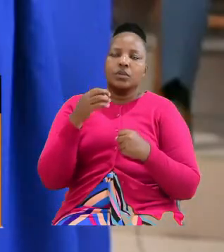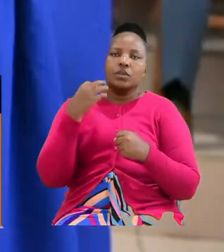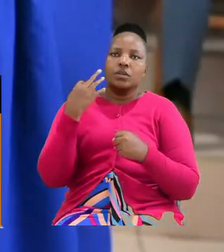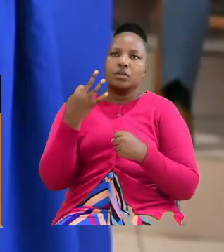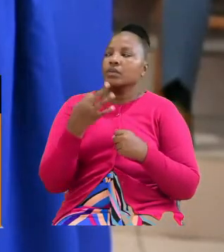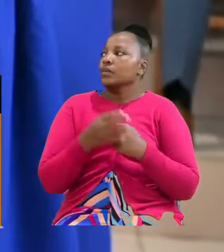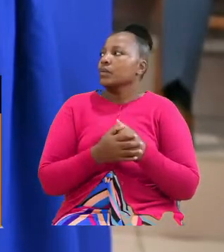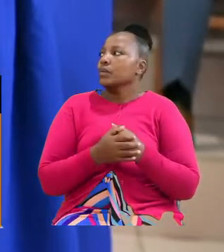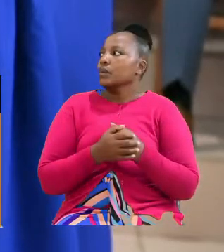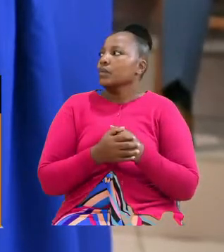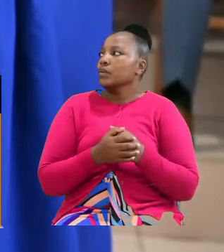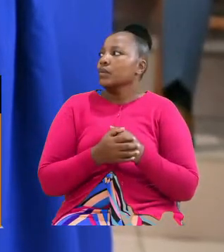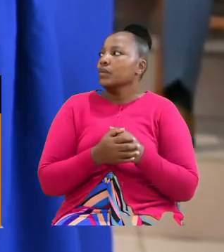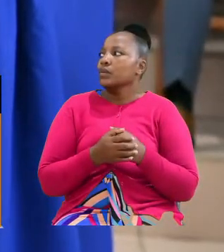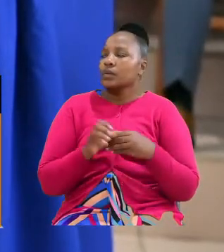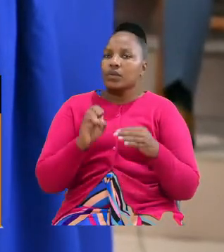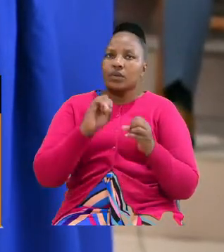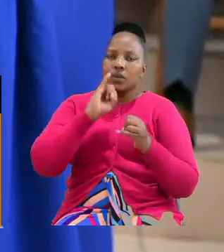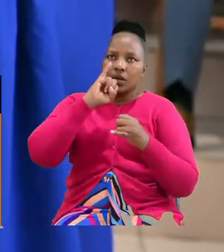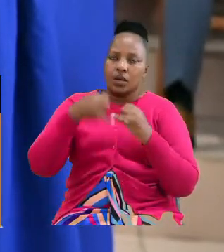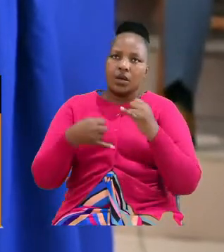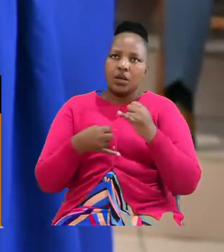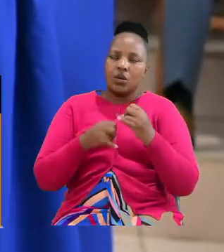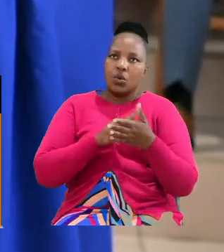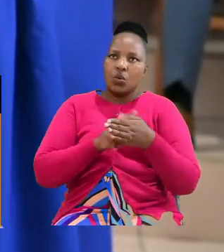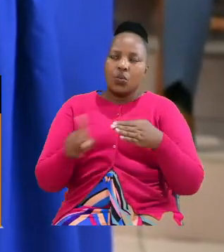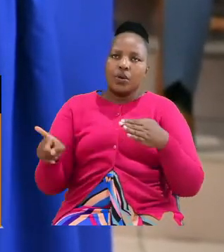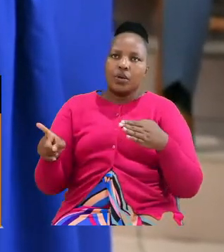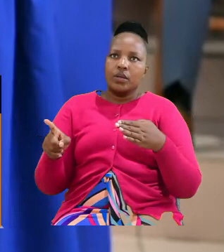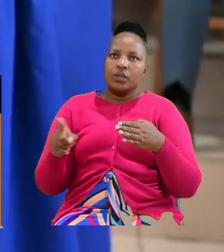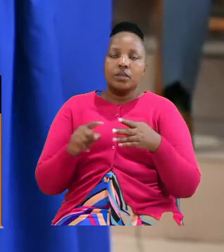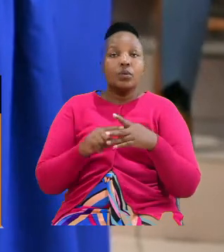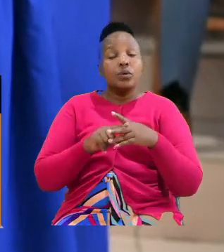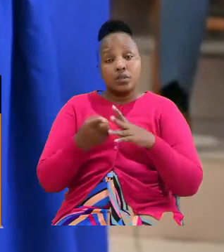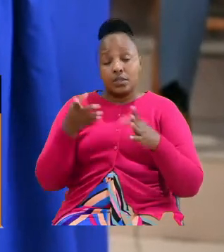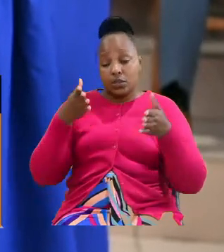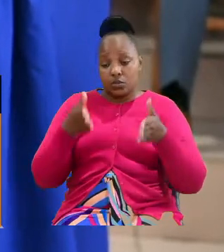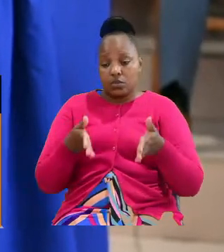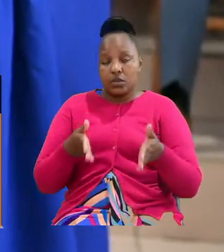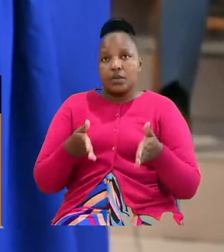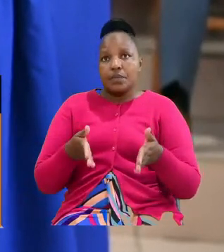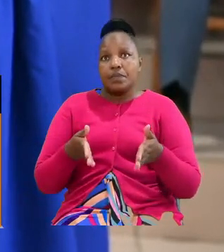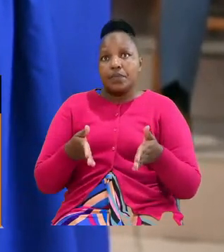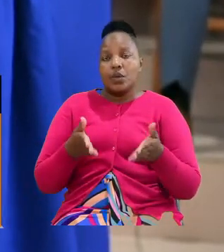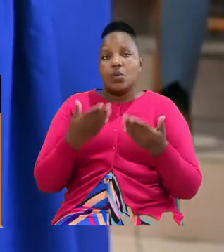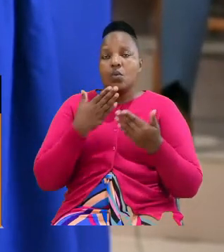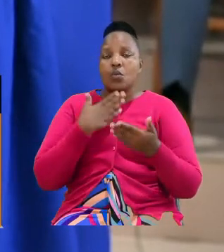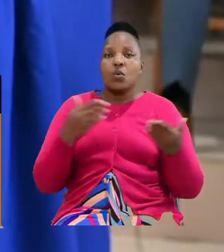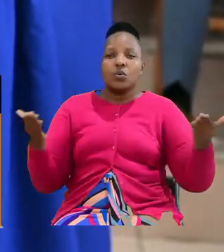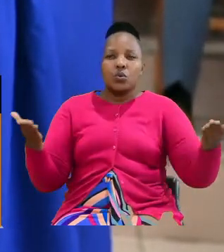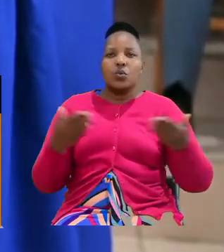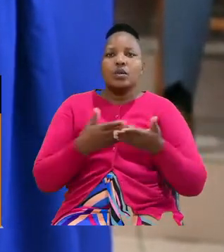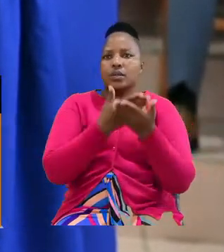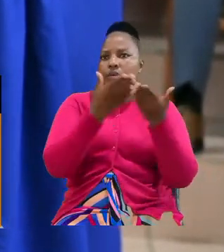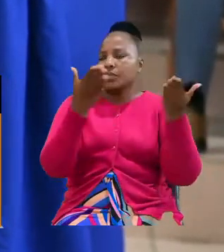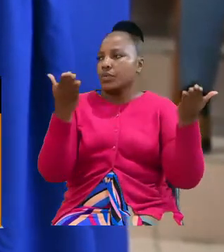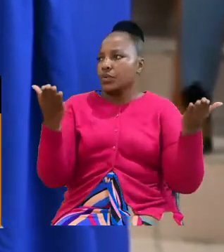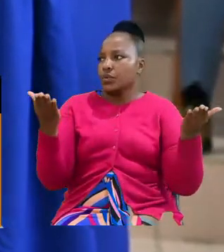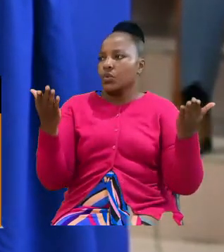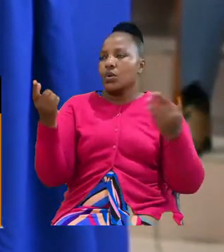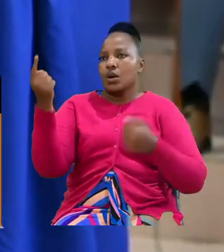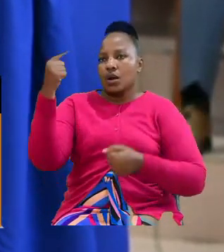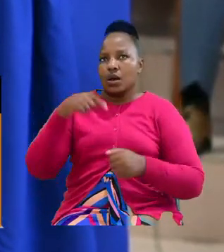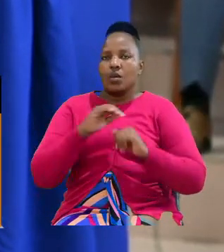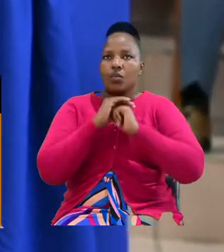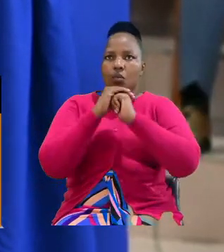2023. We are having the climax of our week, which will be launched today. And we'd like to invite you to come and worship